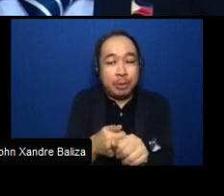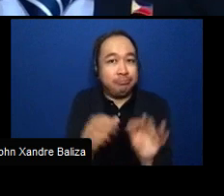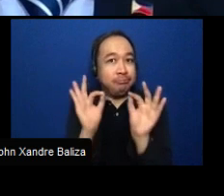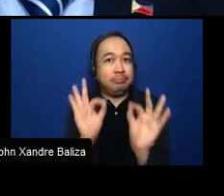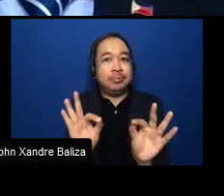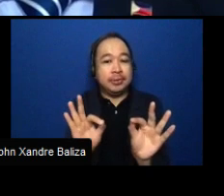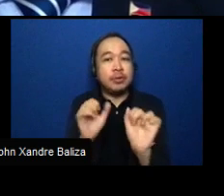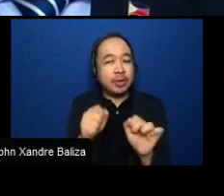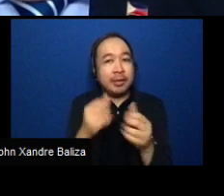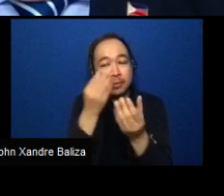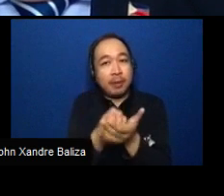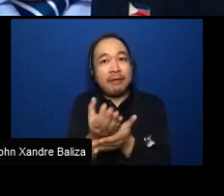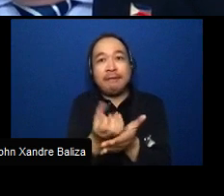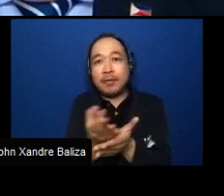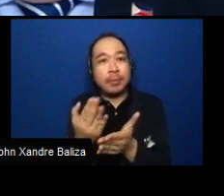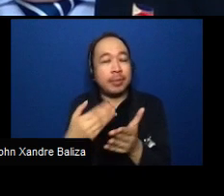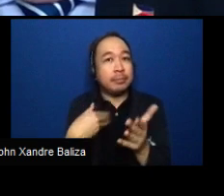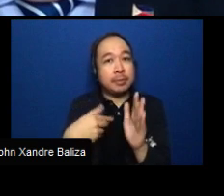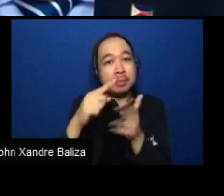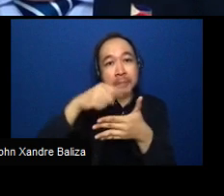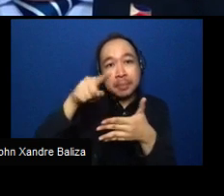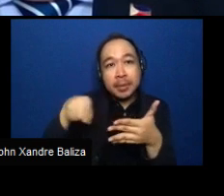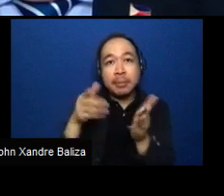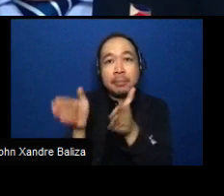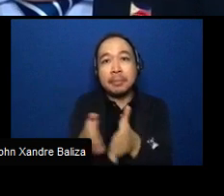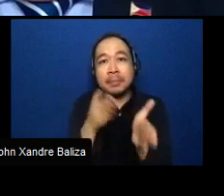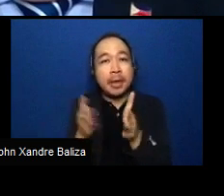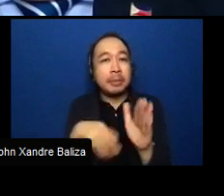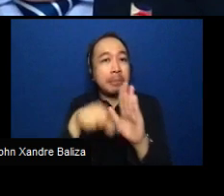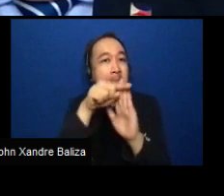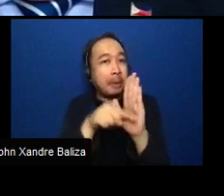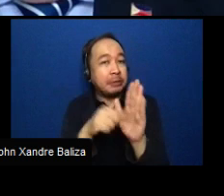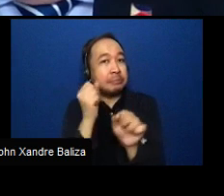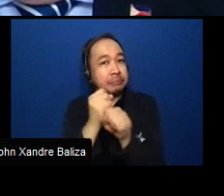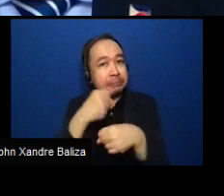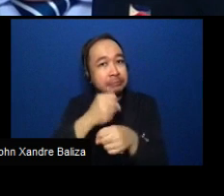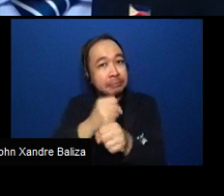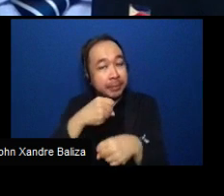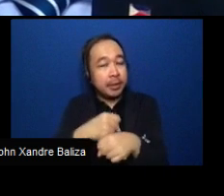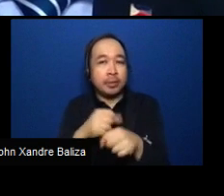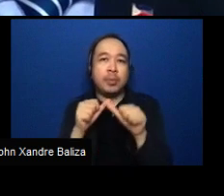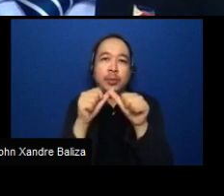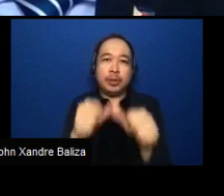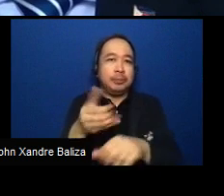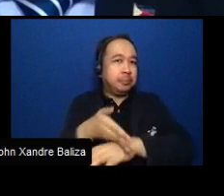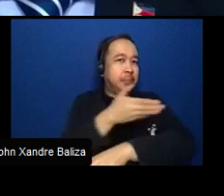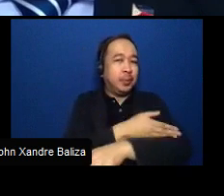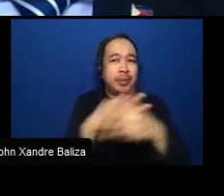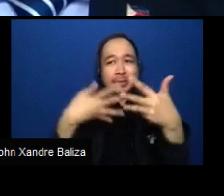inform evidence-based planning and policymaking, we continue to enhance our